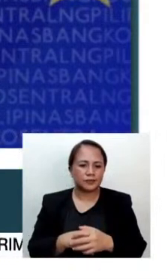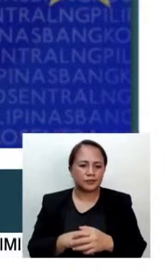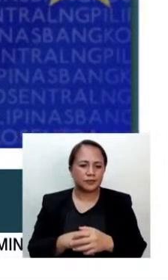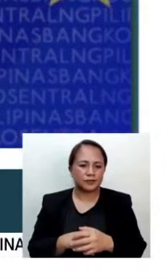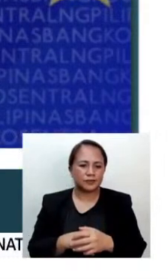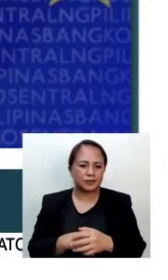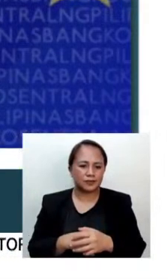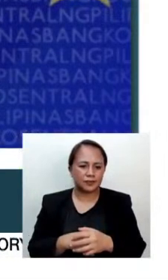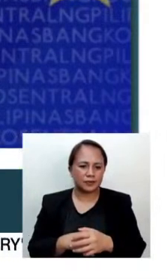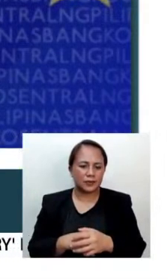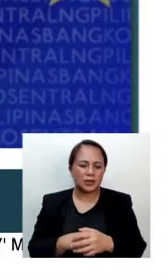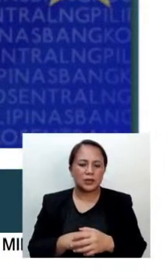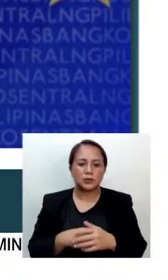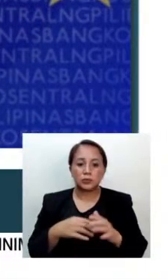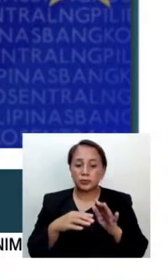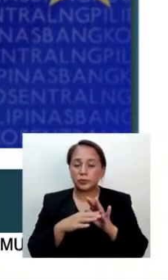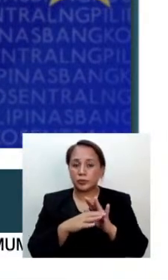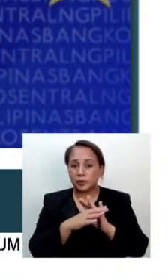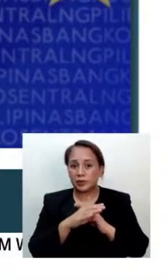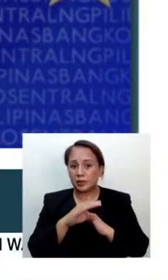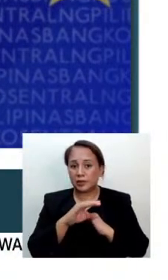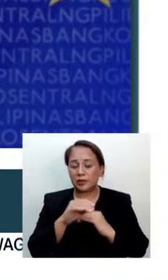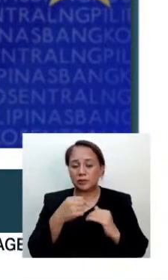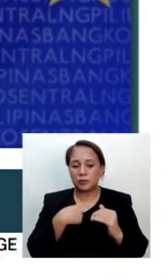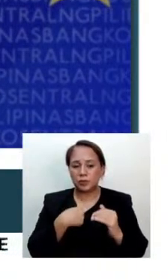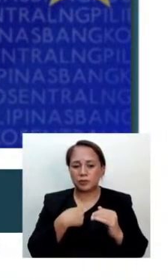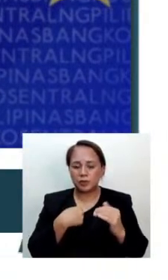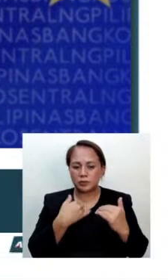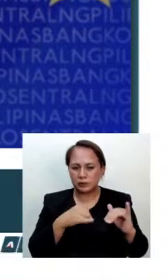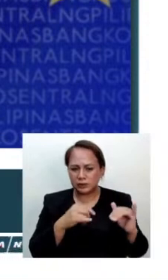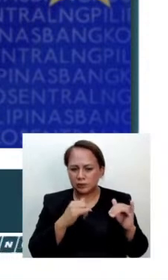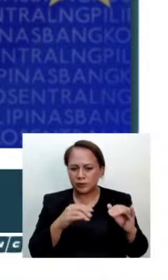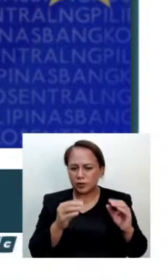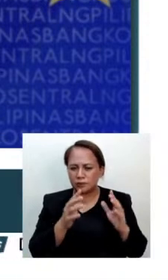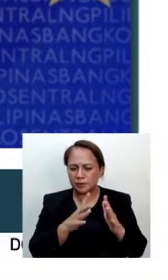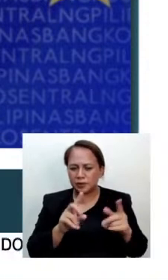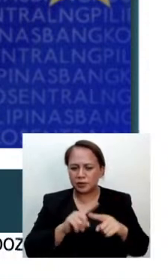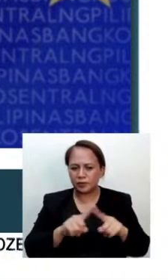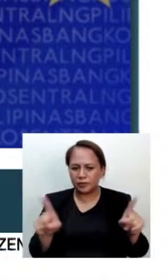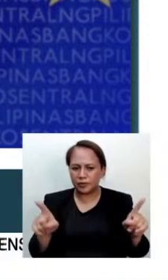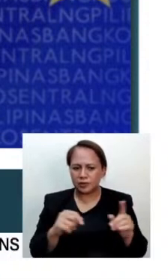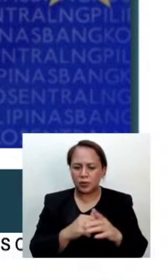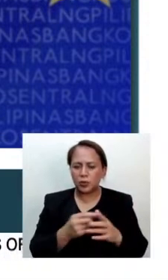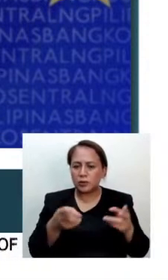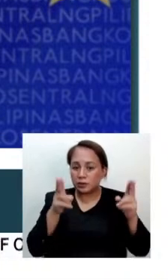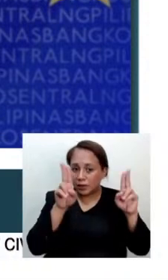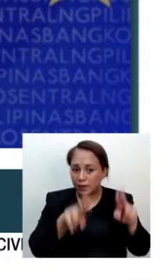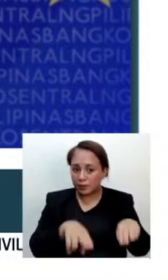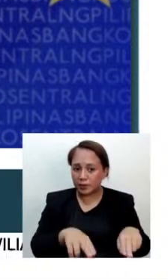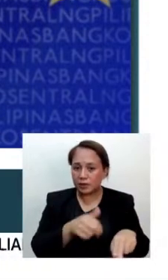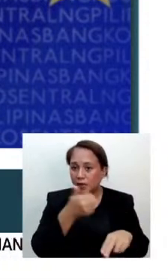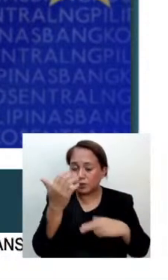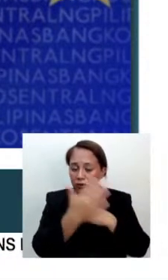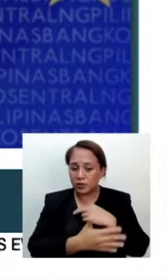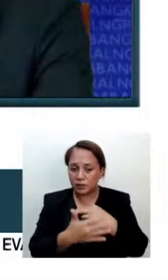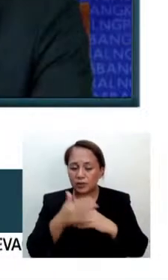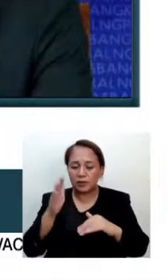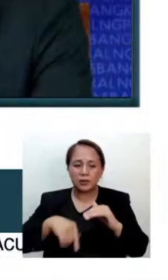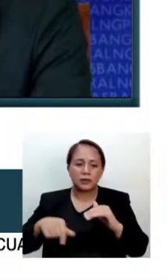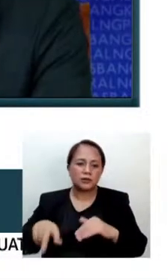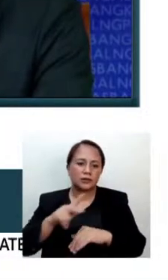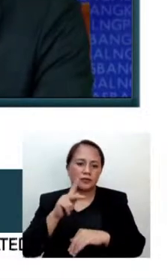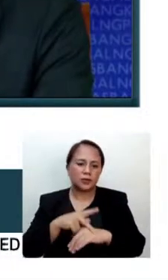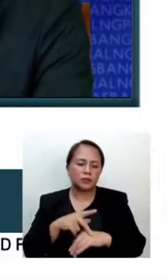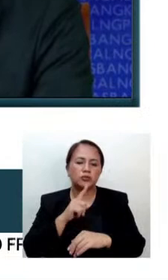Their inflation is much more entrenched than ours, so there's a big difference between what's happening in other countries than the Philippines. Mm-hmm. We